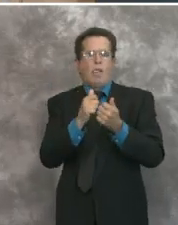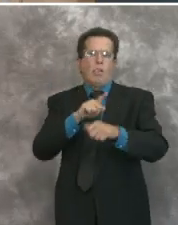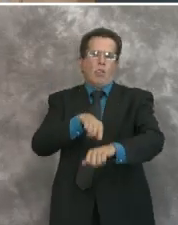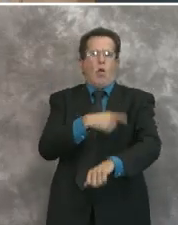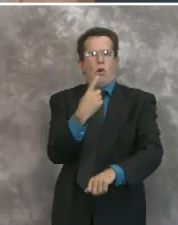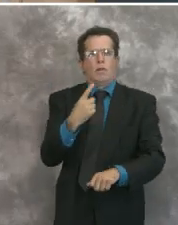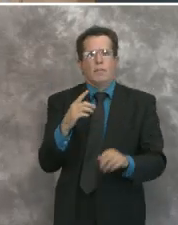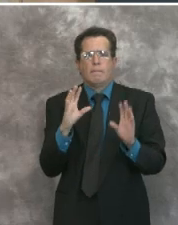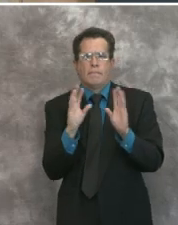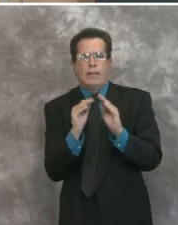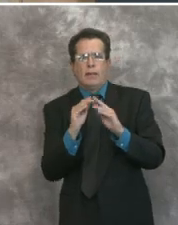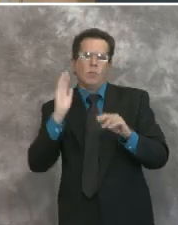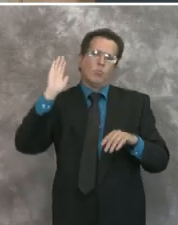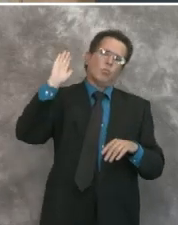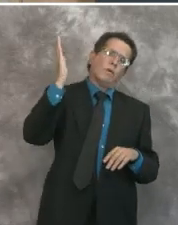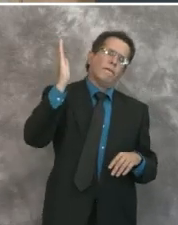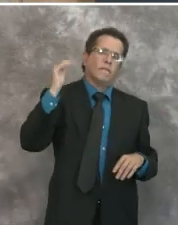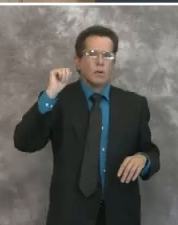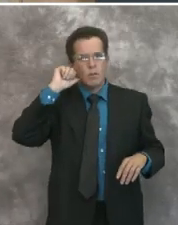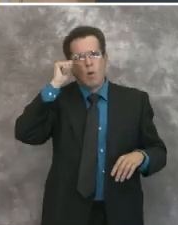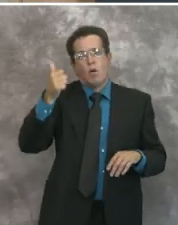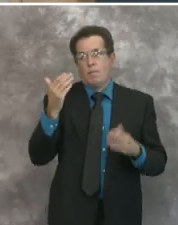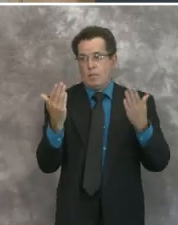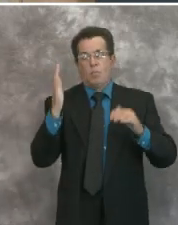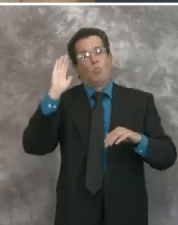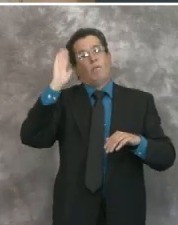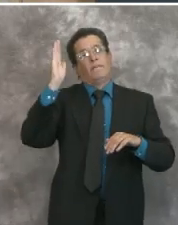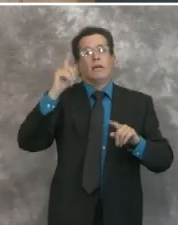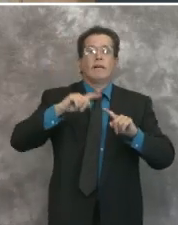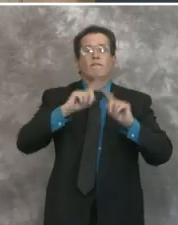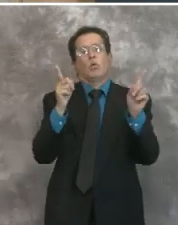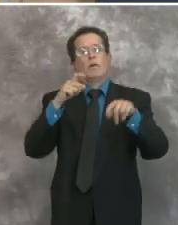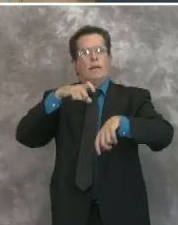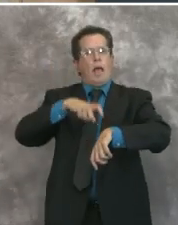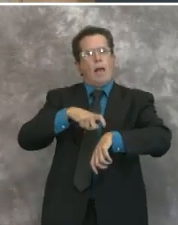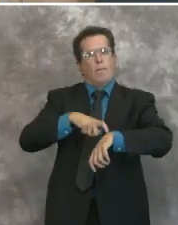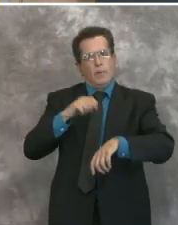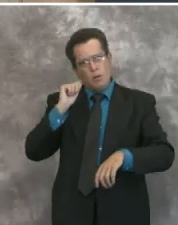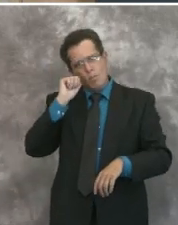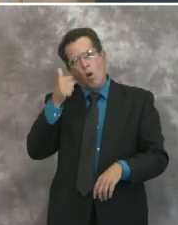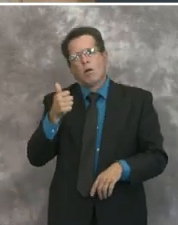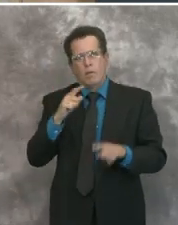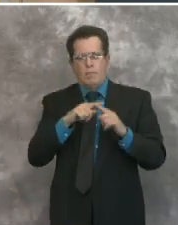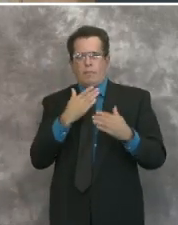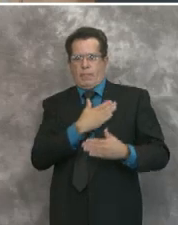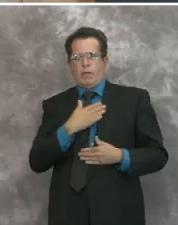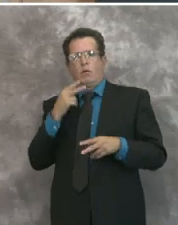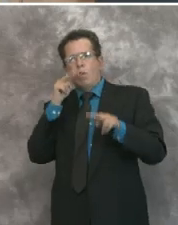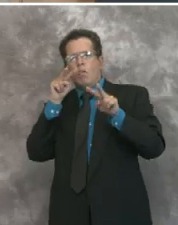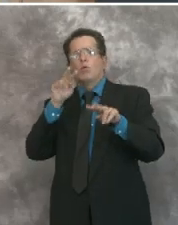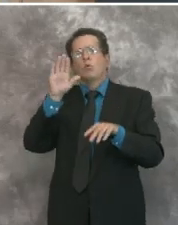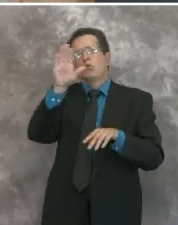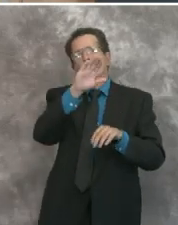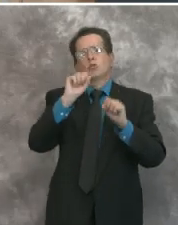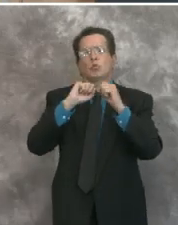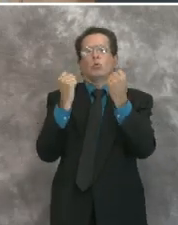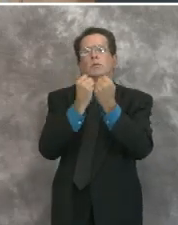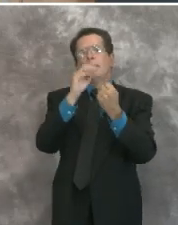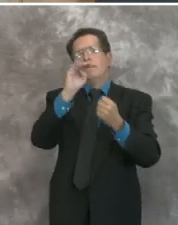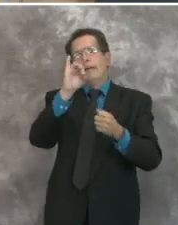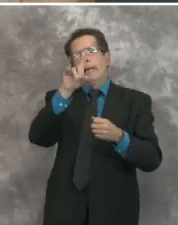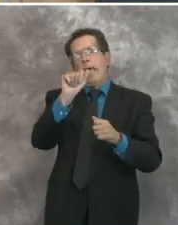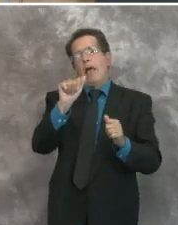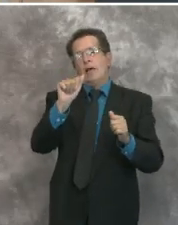run. We might present the briefing at a different time, so please, I would ask you to check your social media feeds.